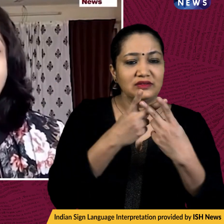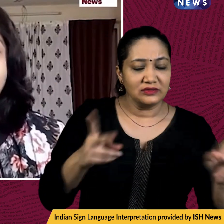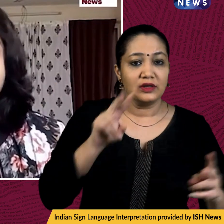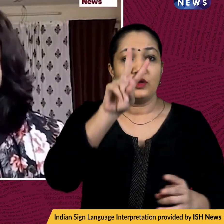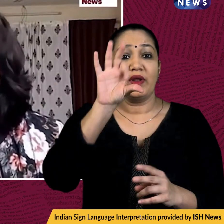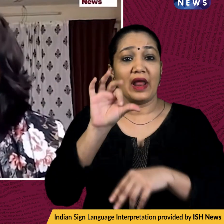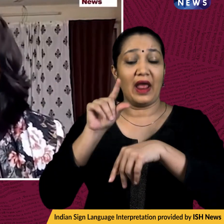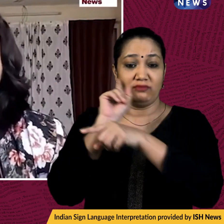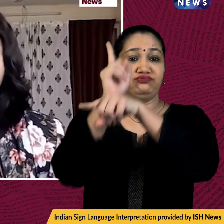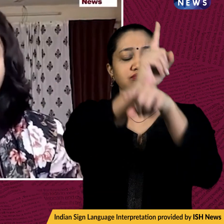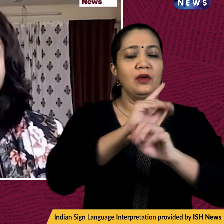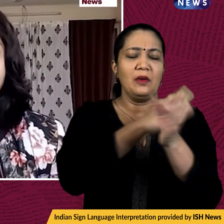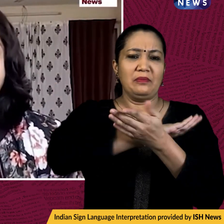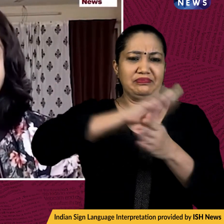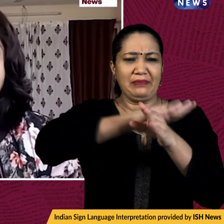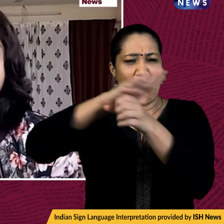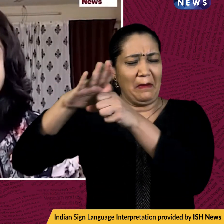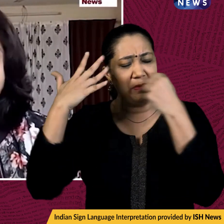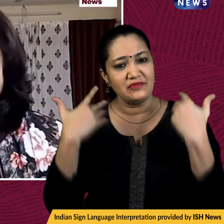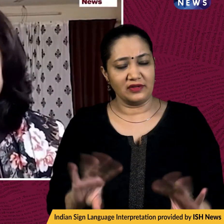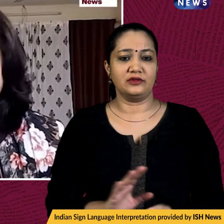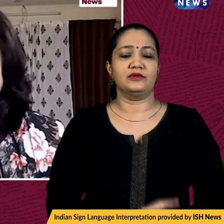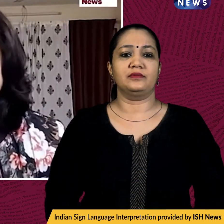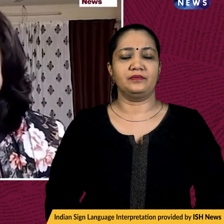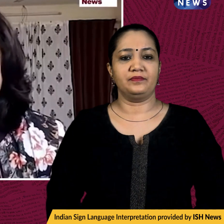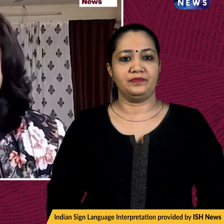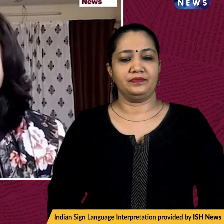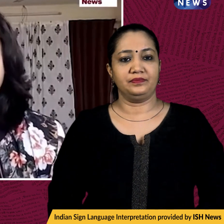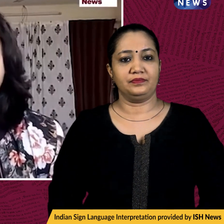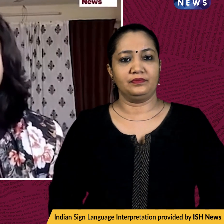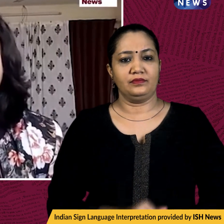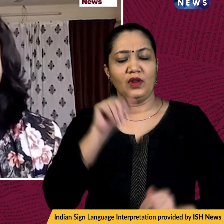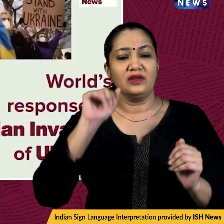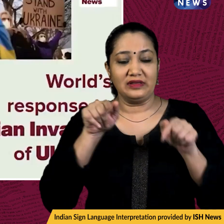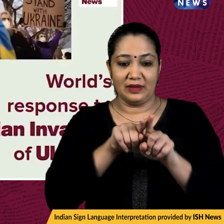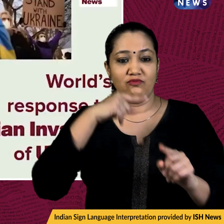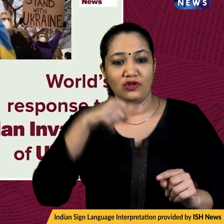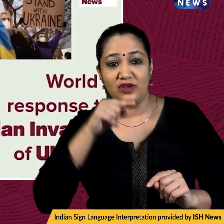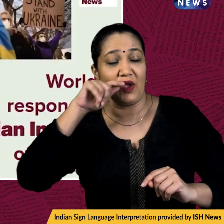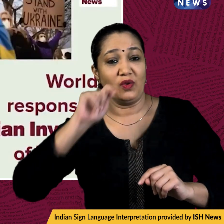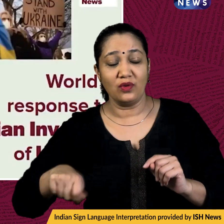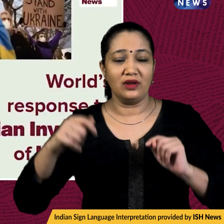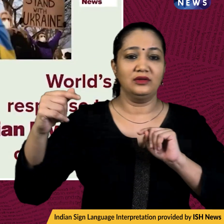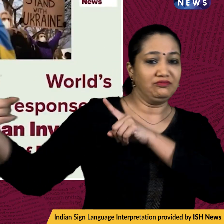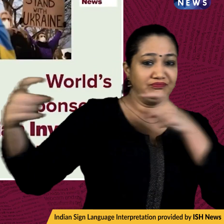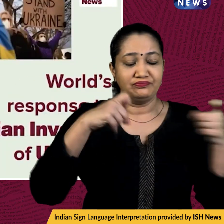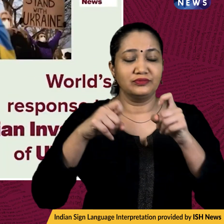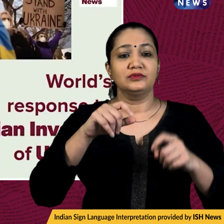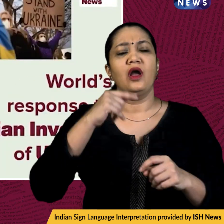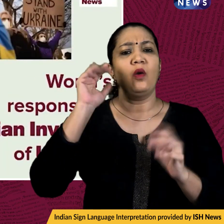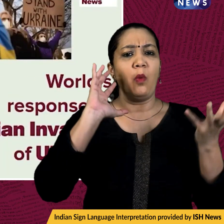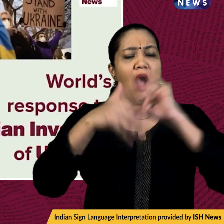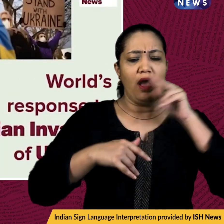and 29 helicopters have been destroyed. Now, here's the world's response to